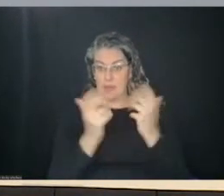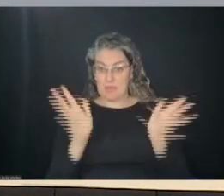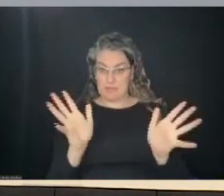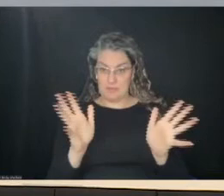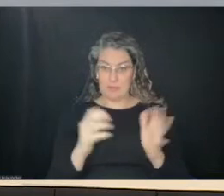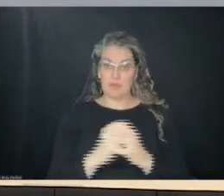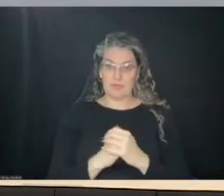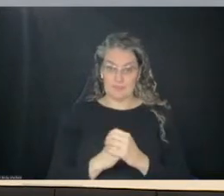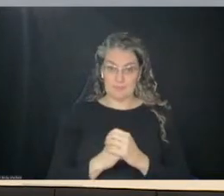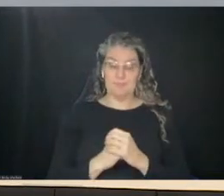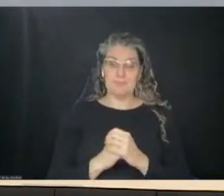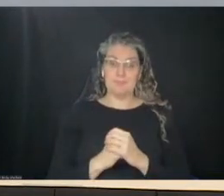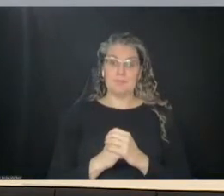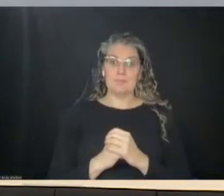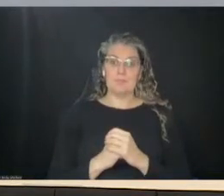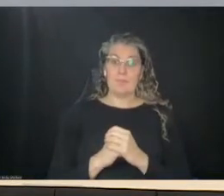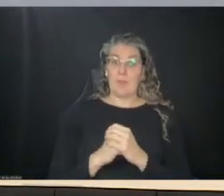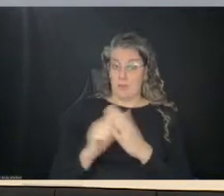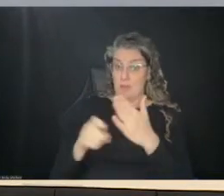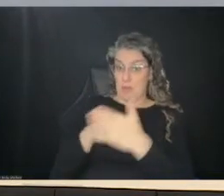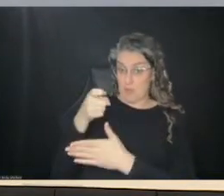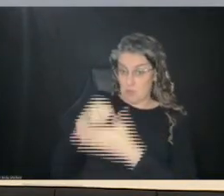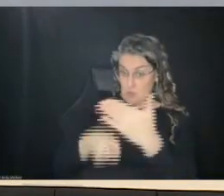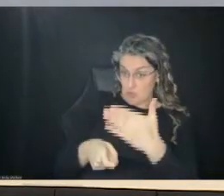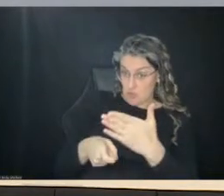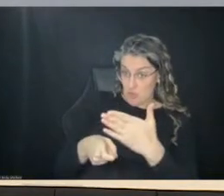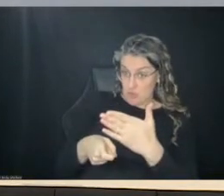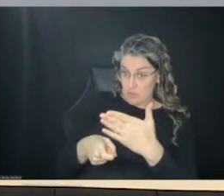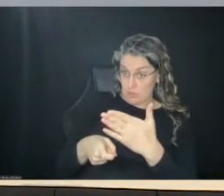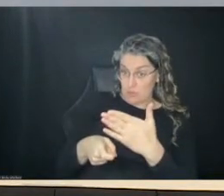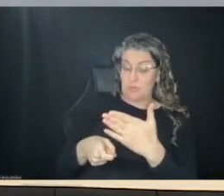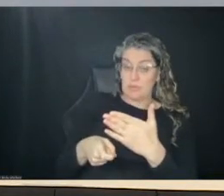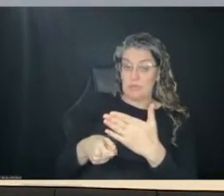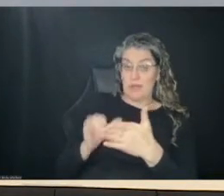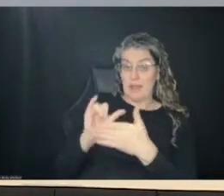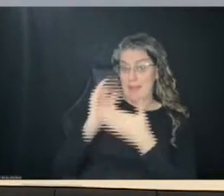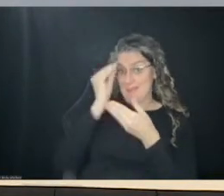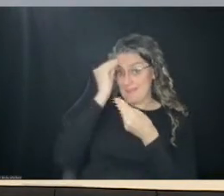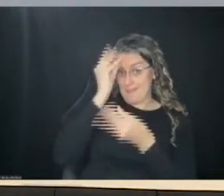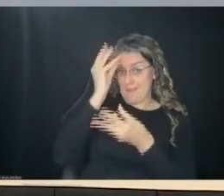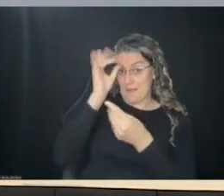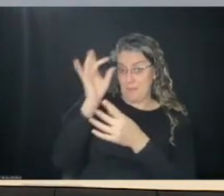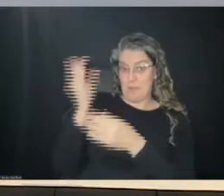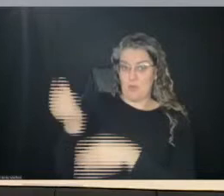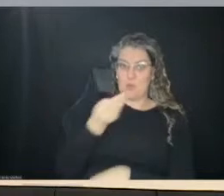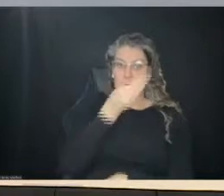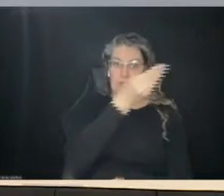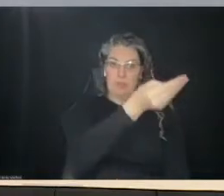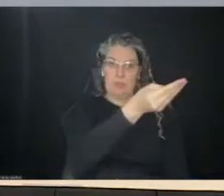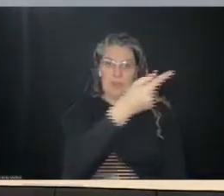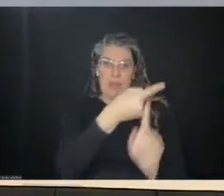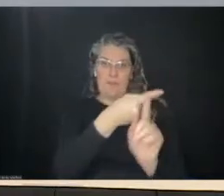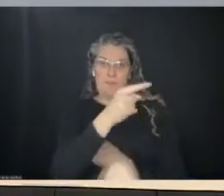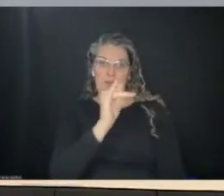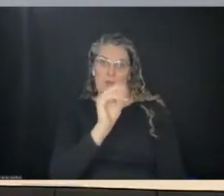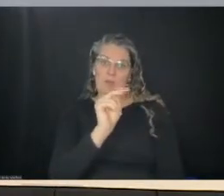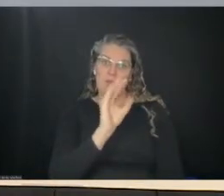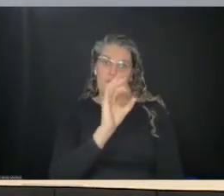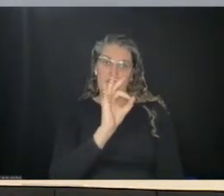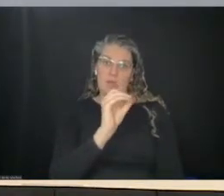And in terms of the charges, I know that the information was referred to enforcement,